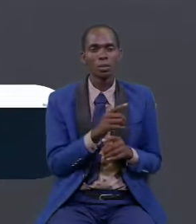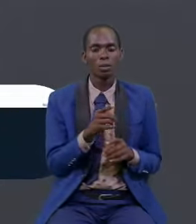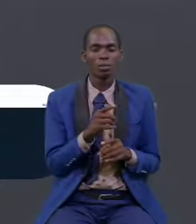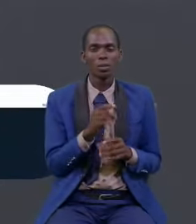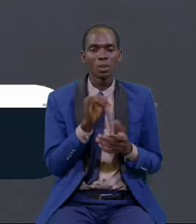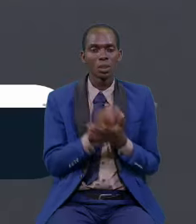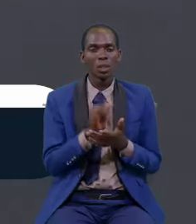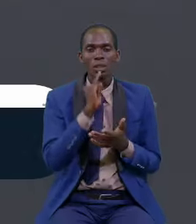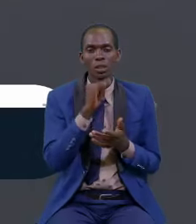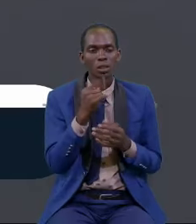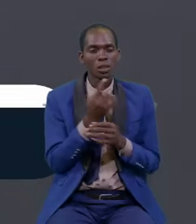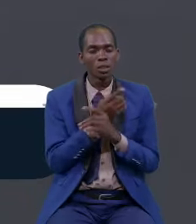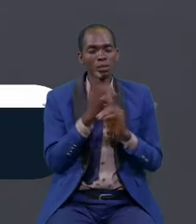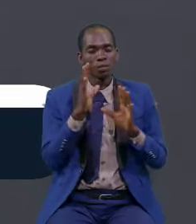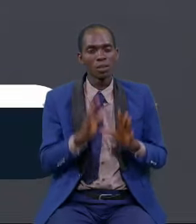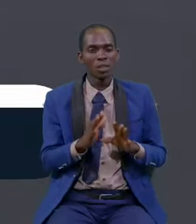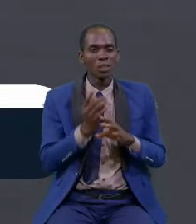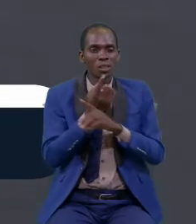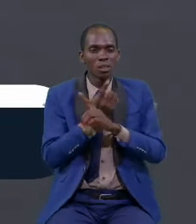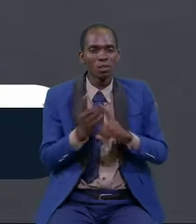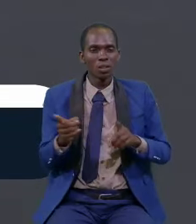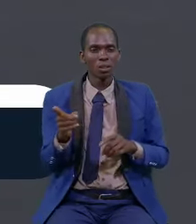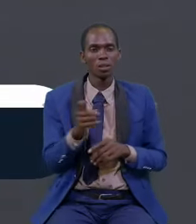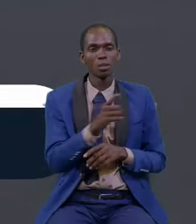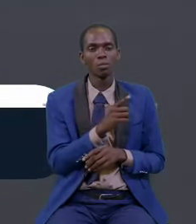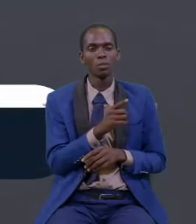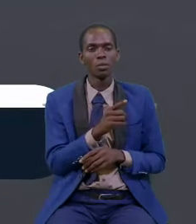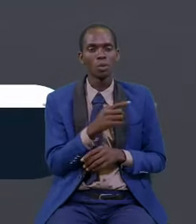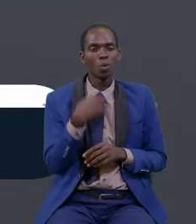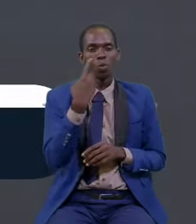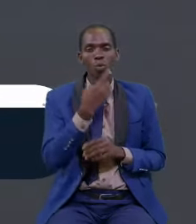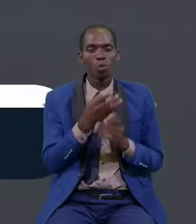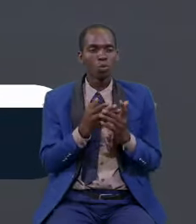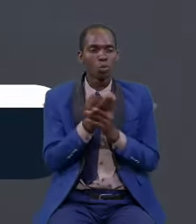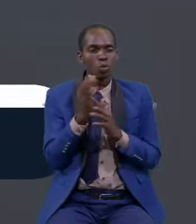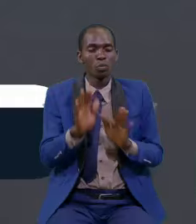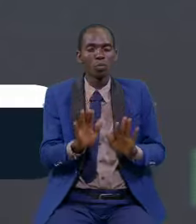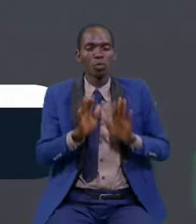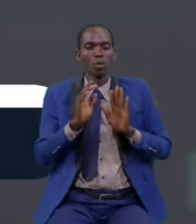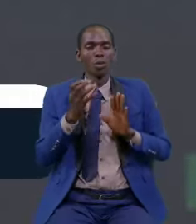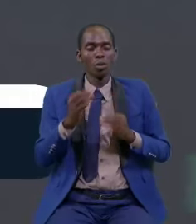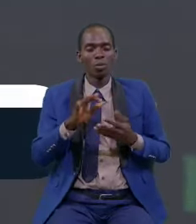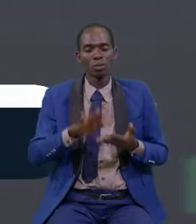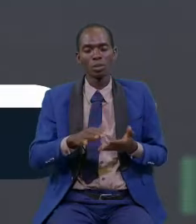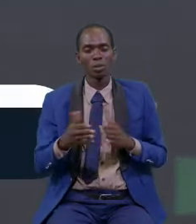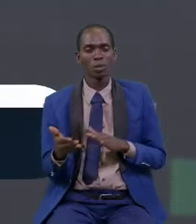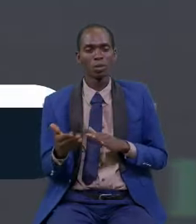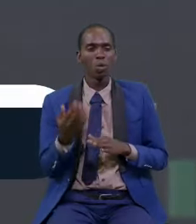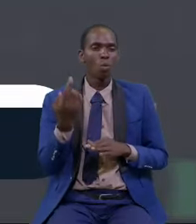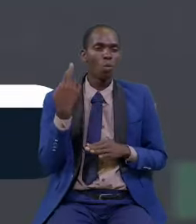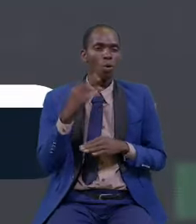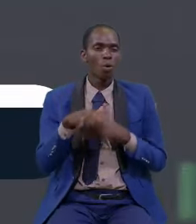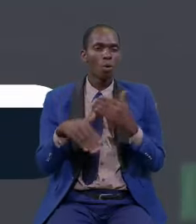and deliver them who through fear of death were all